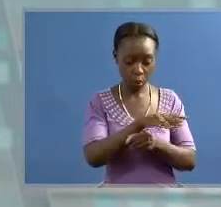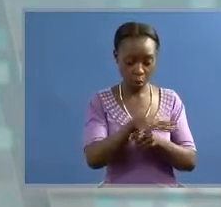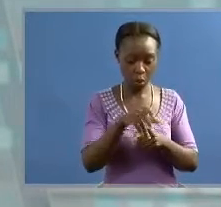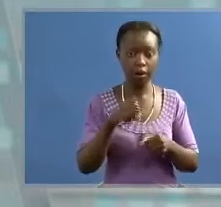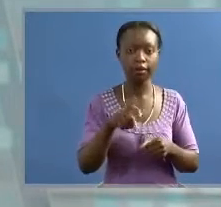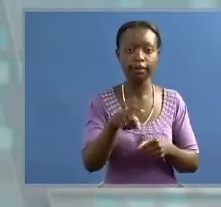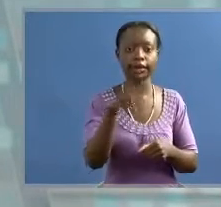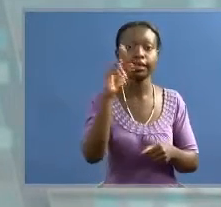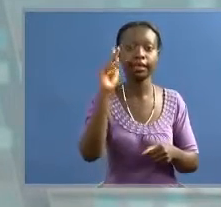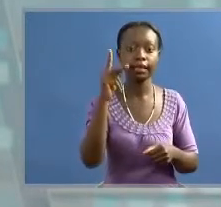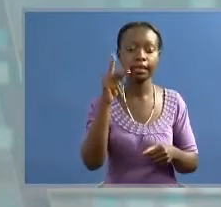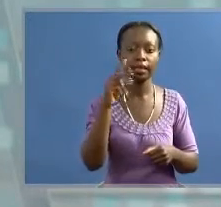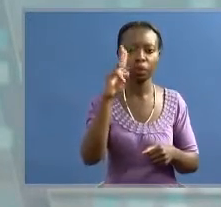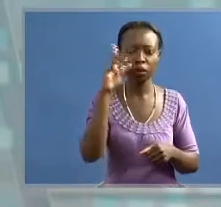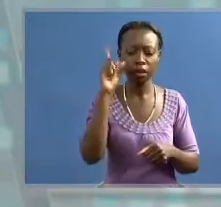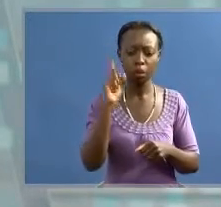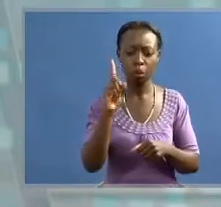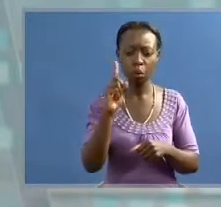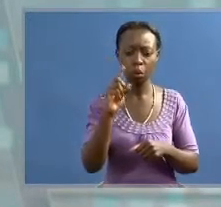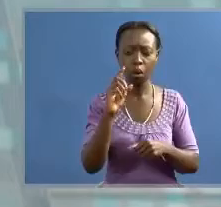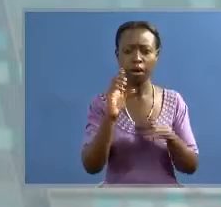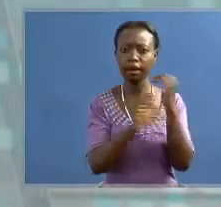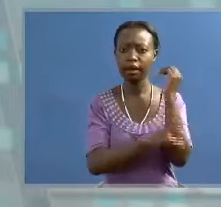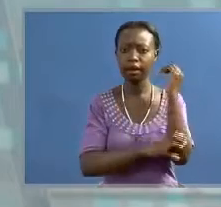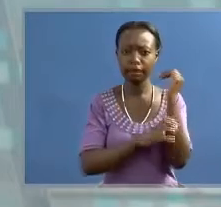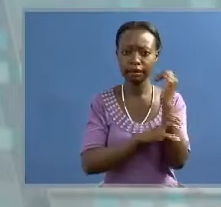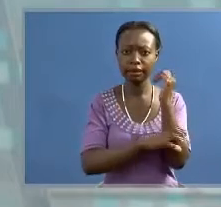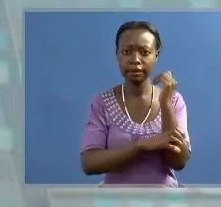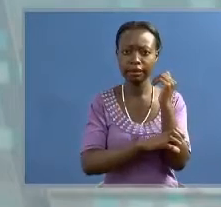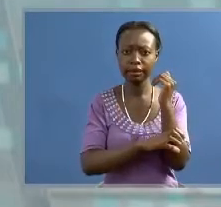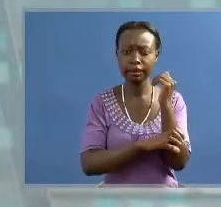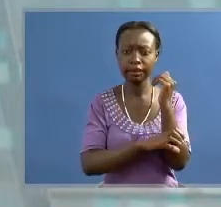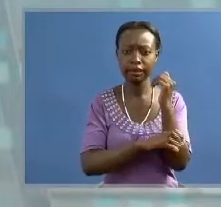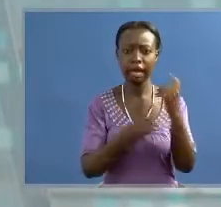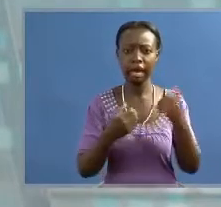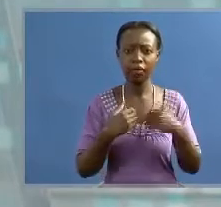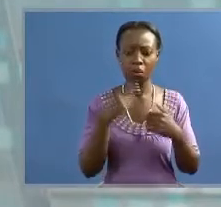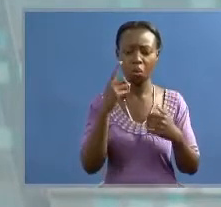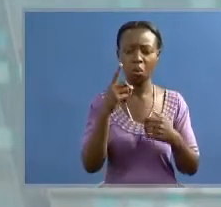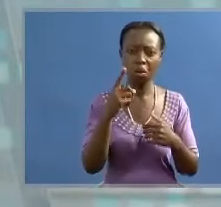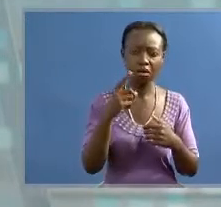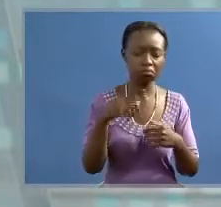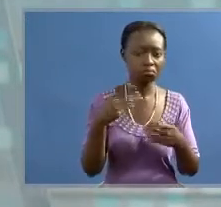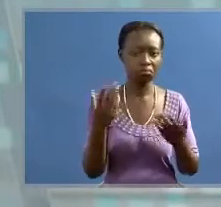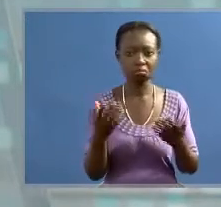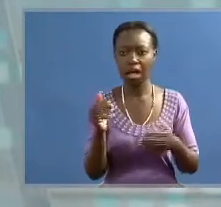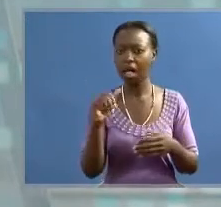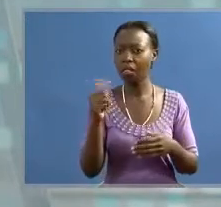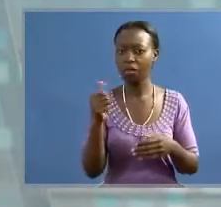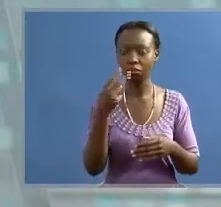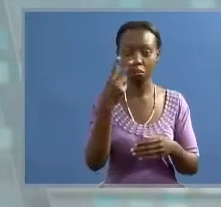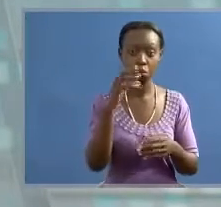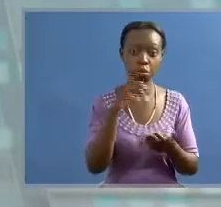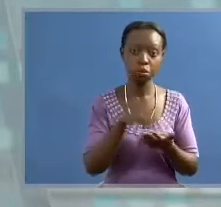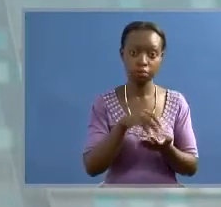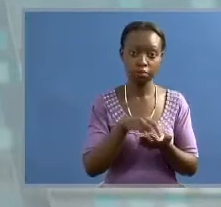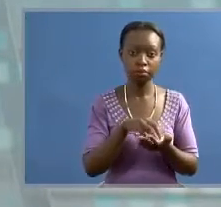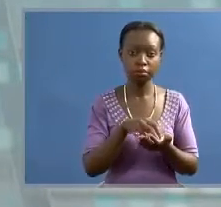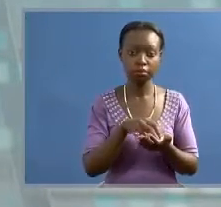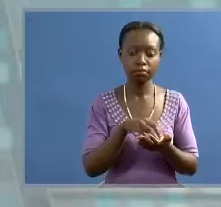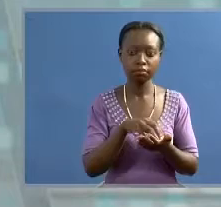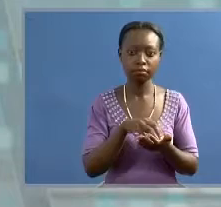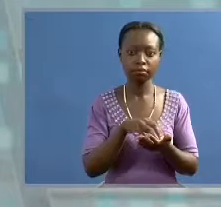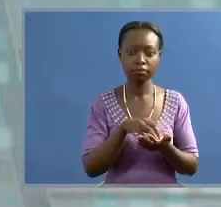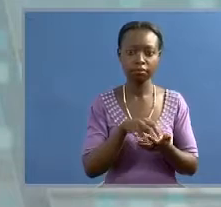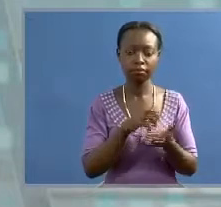Kenya. 21 countries in Africa have confirmed 1 or 2 cases of coronavirus. Right. So as a